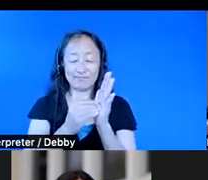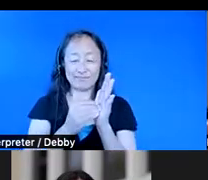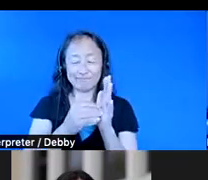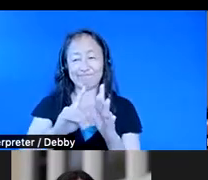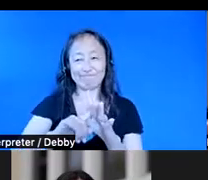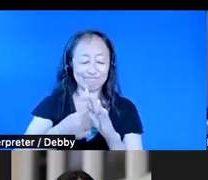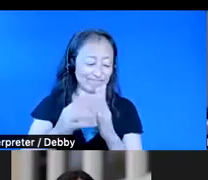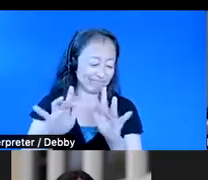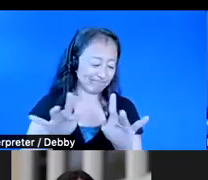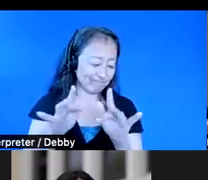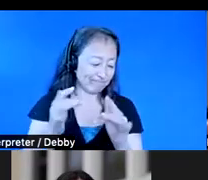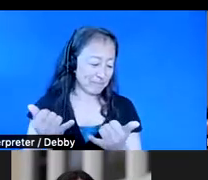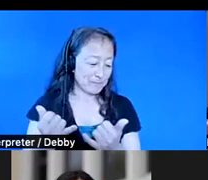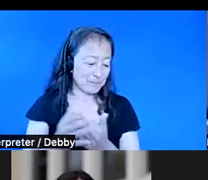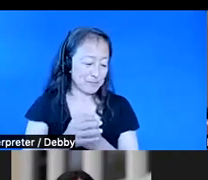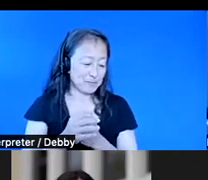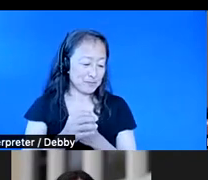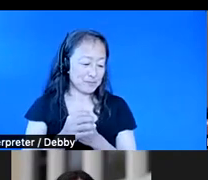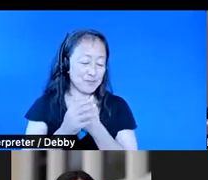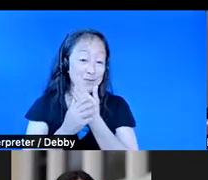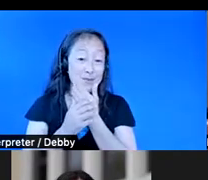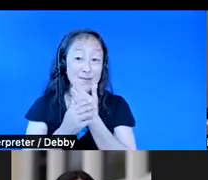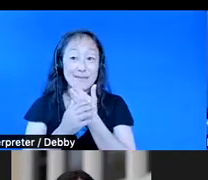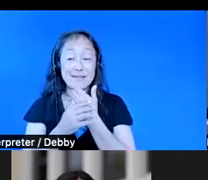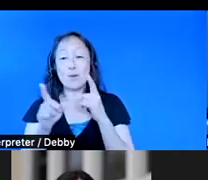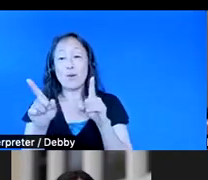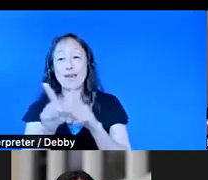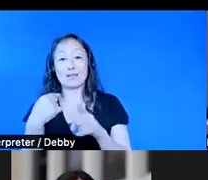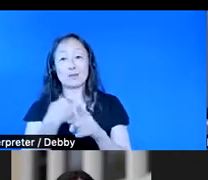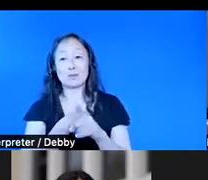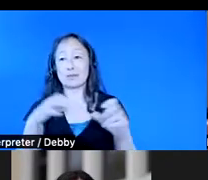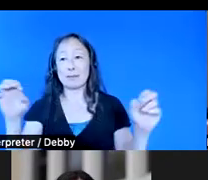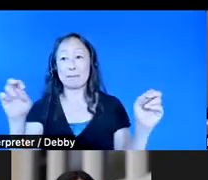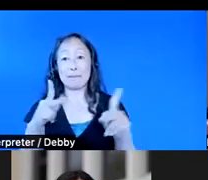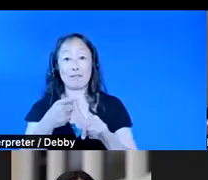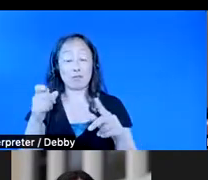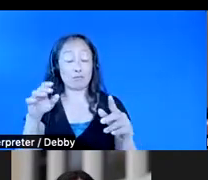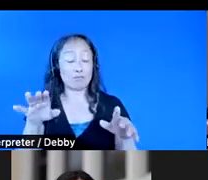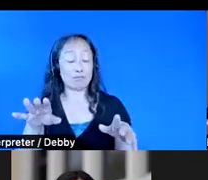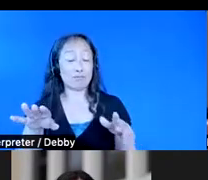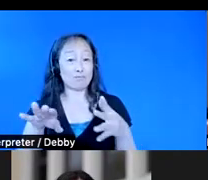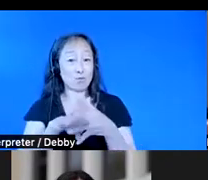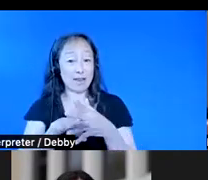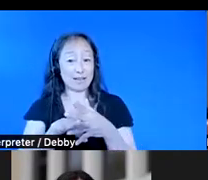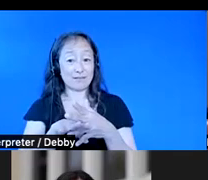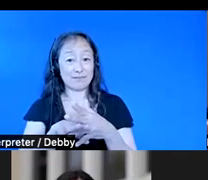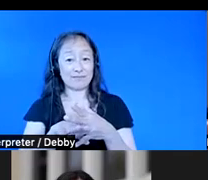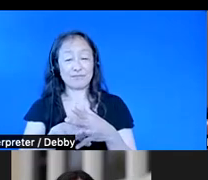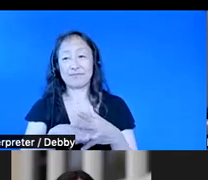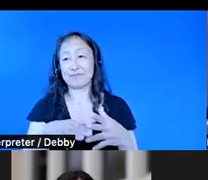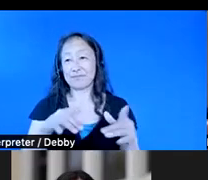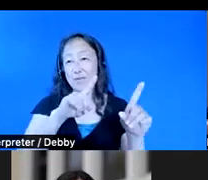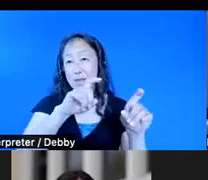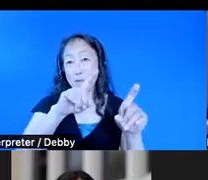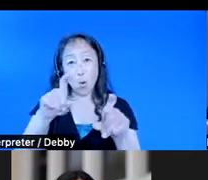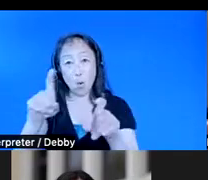All right, as we make our way back from break, you can, one of the polls is what your favorite music is,